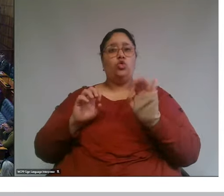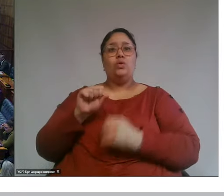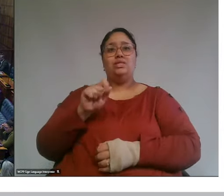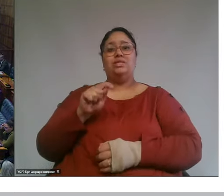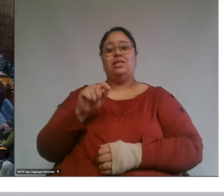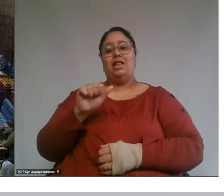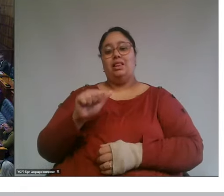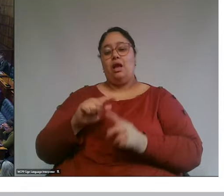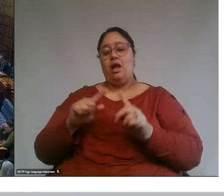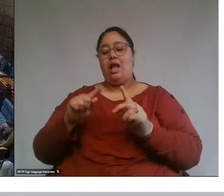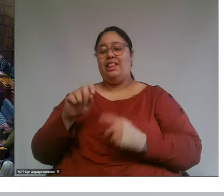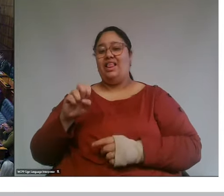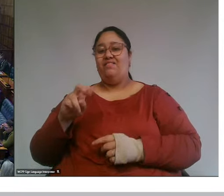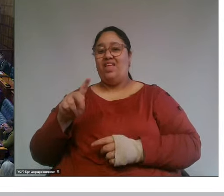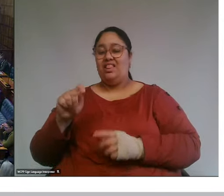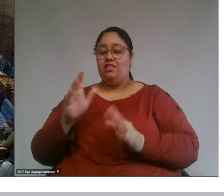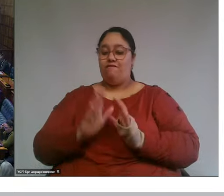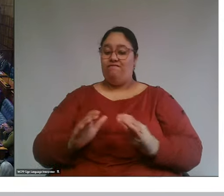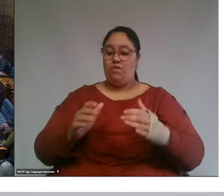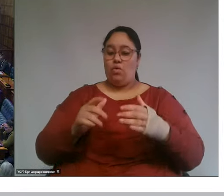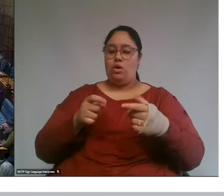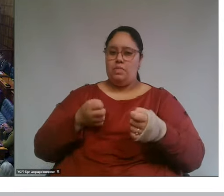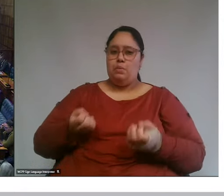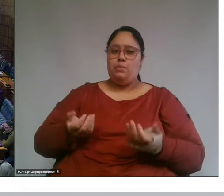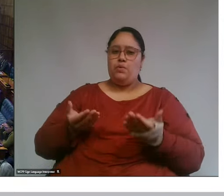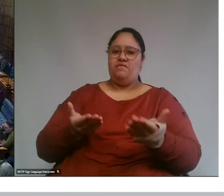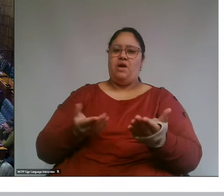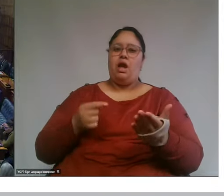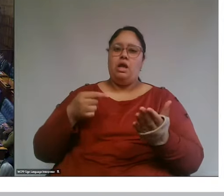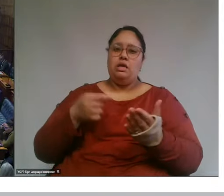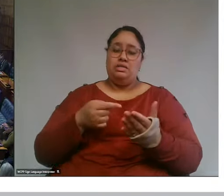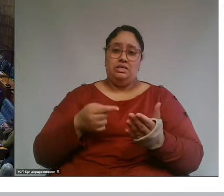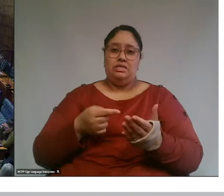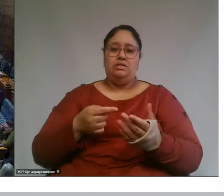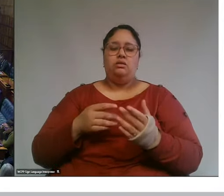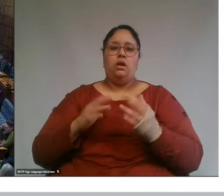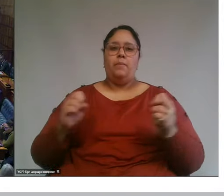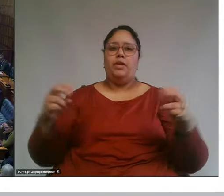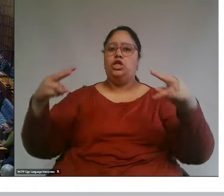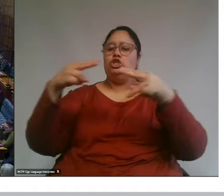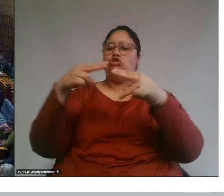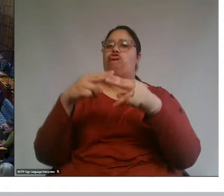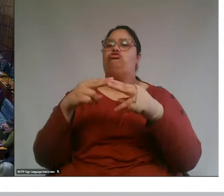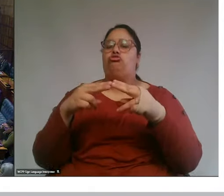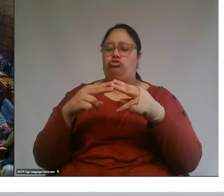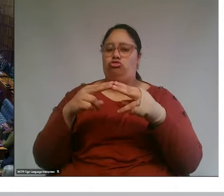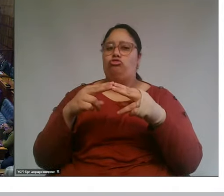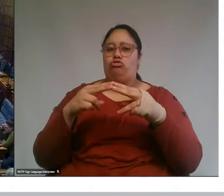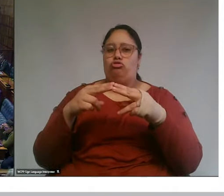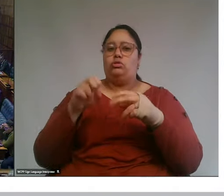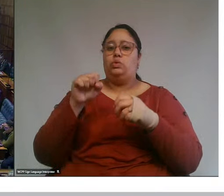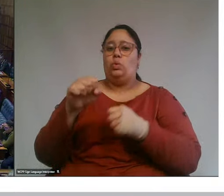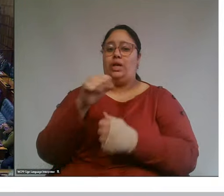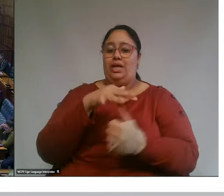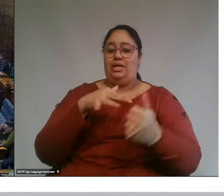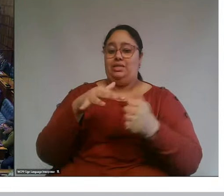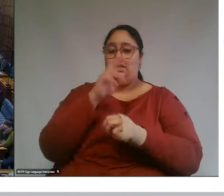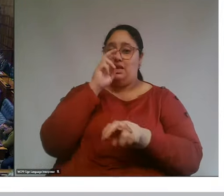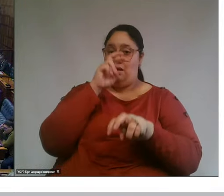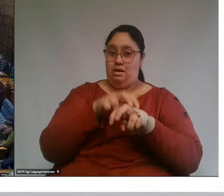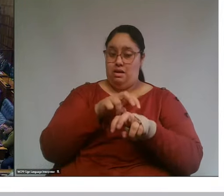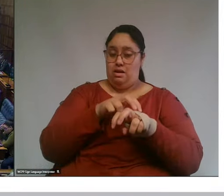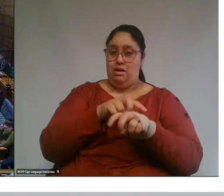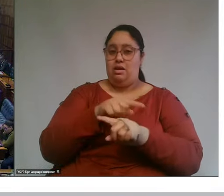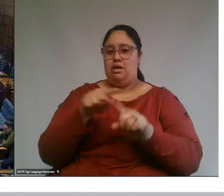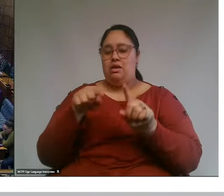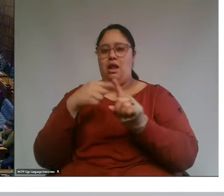t Forum provides um uh that bridge between what industry requires